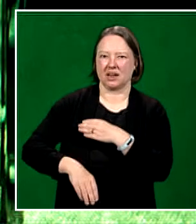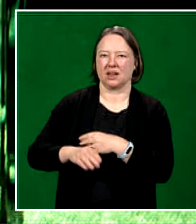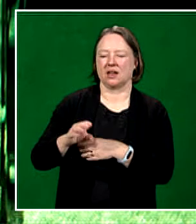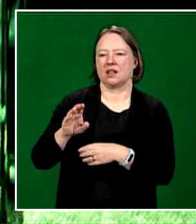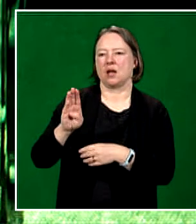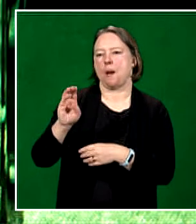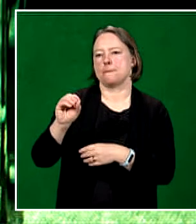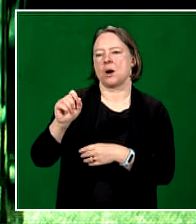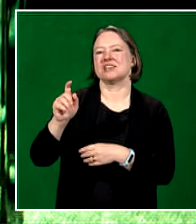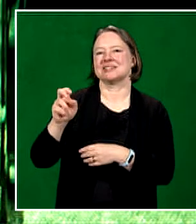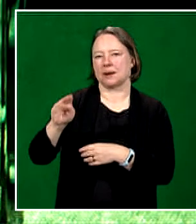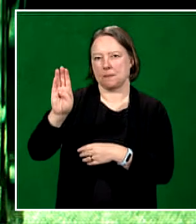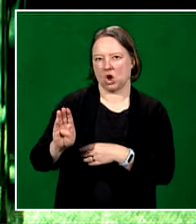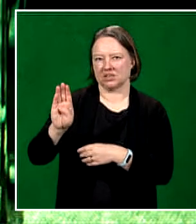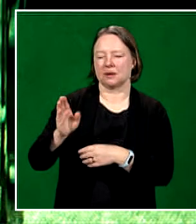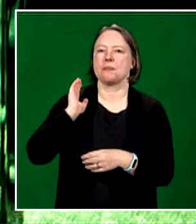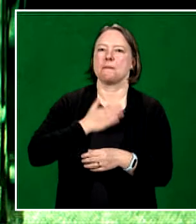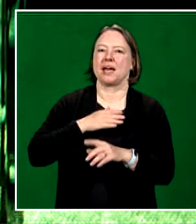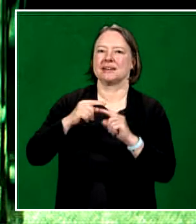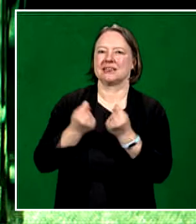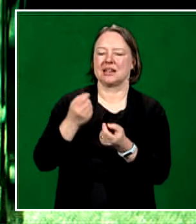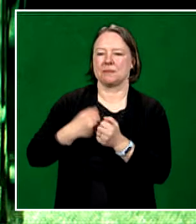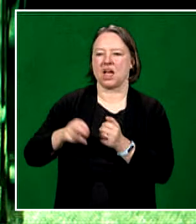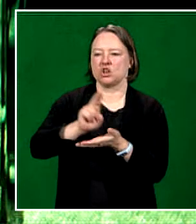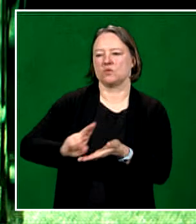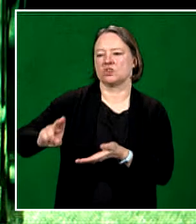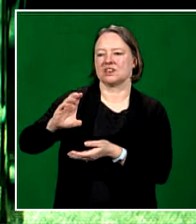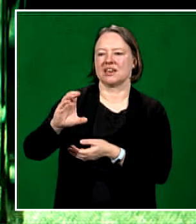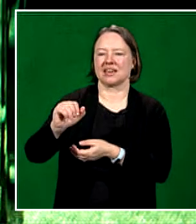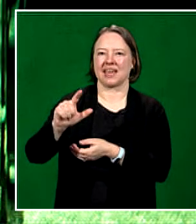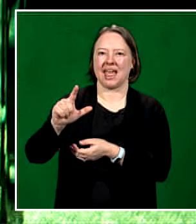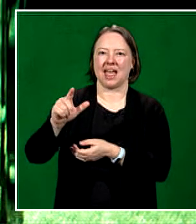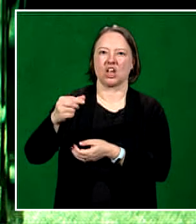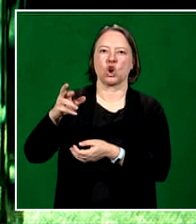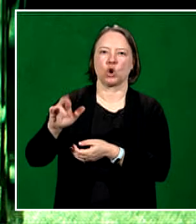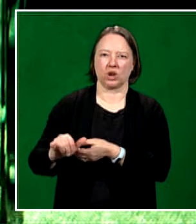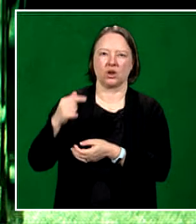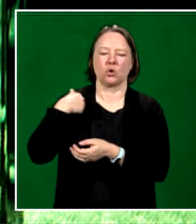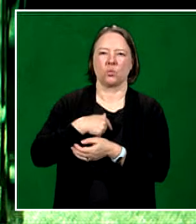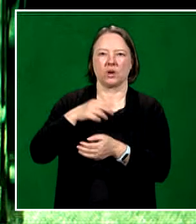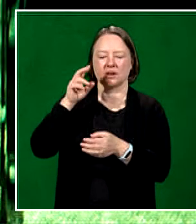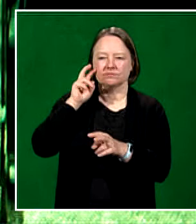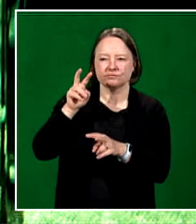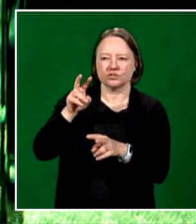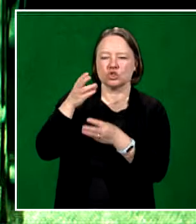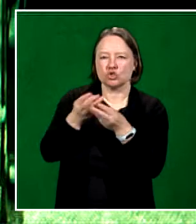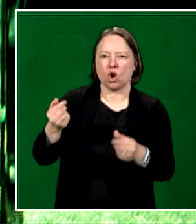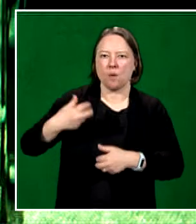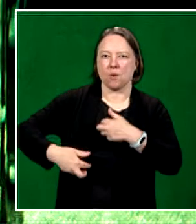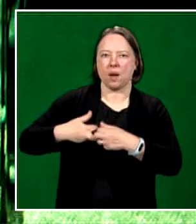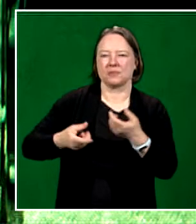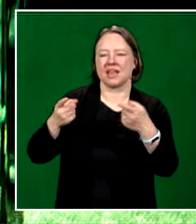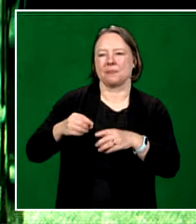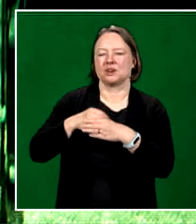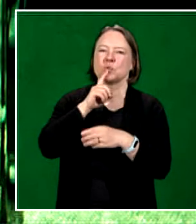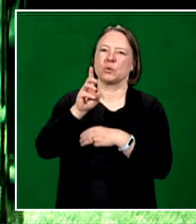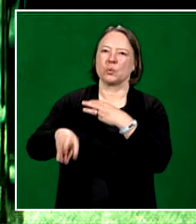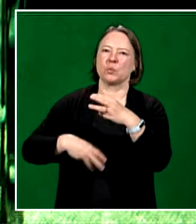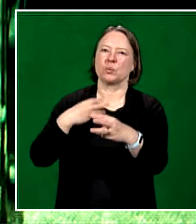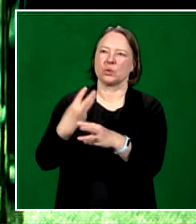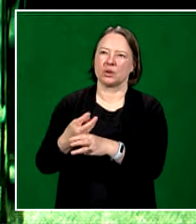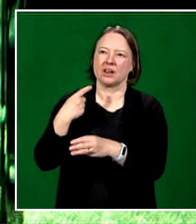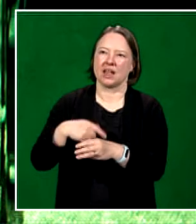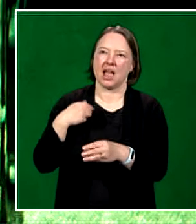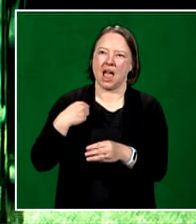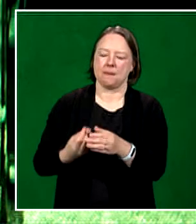But my team that was based at the University of Calgary, we looked to use biology to solve problems that existed in the real world. And being a